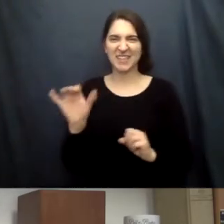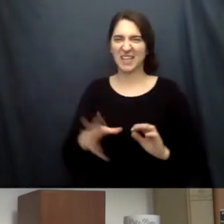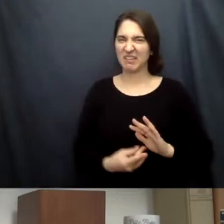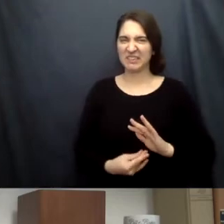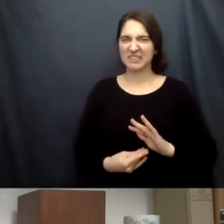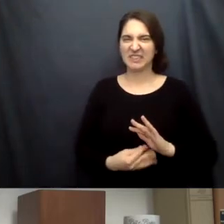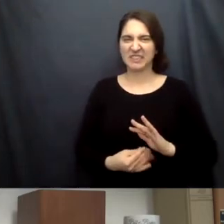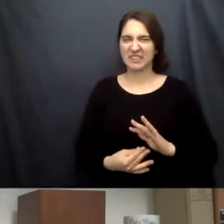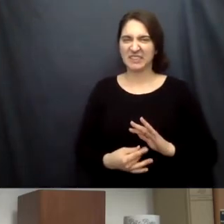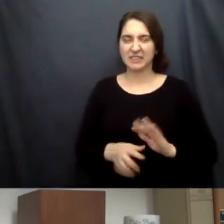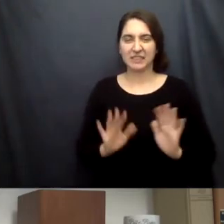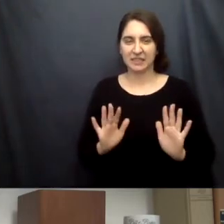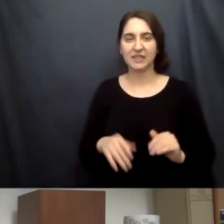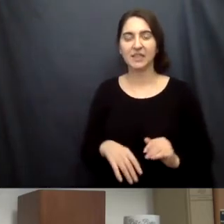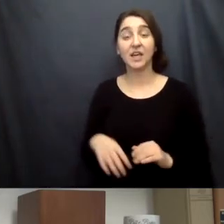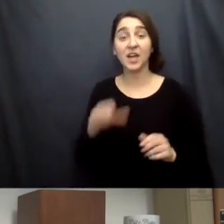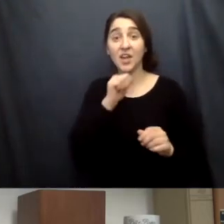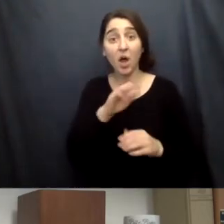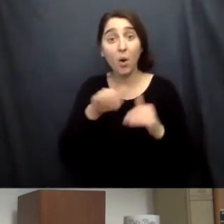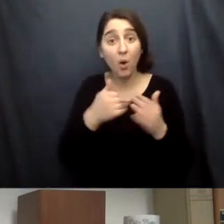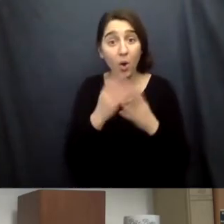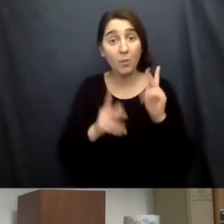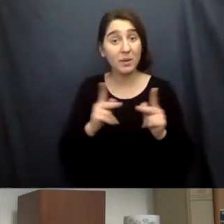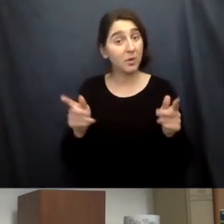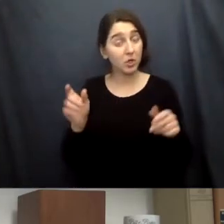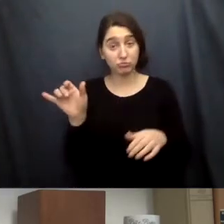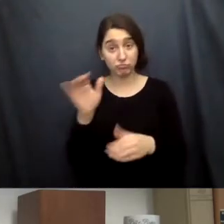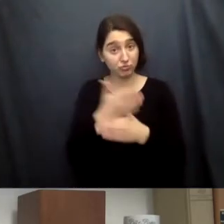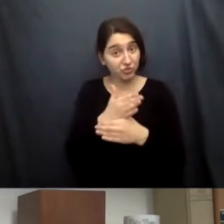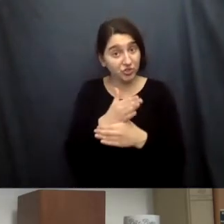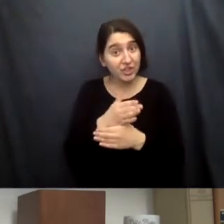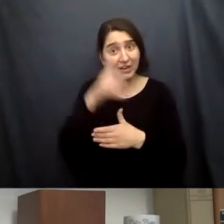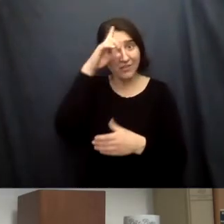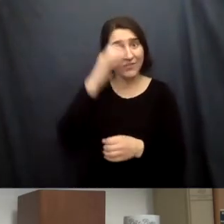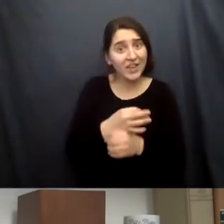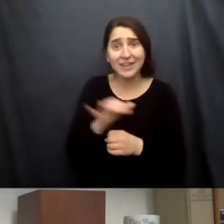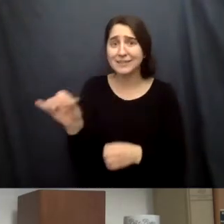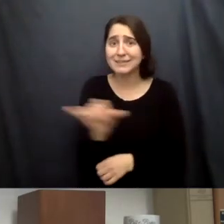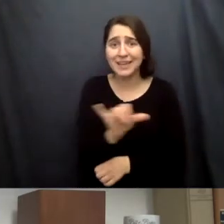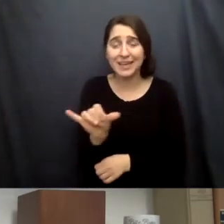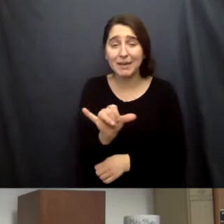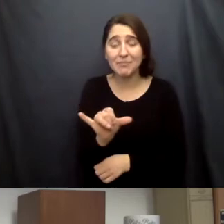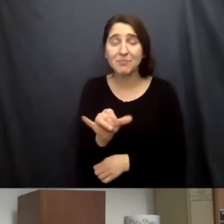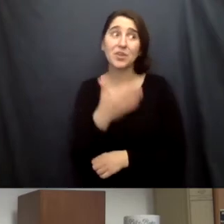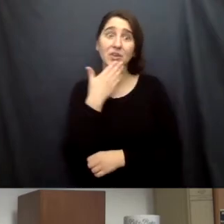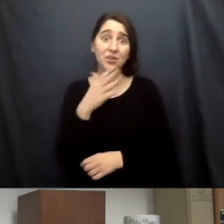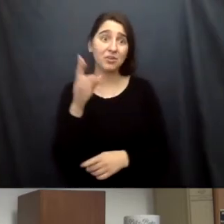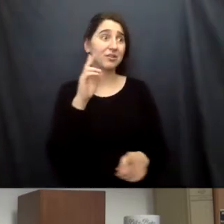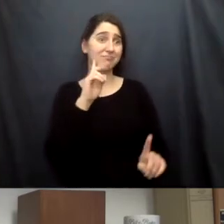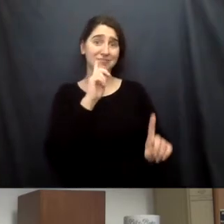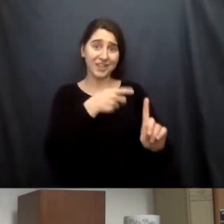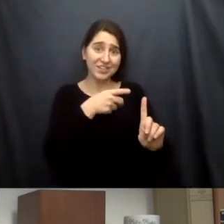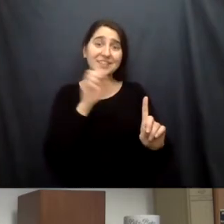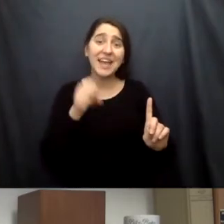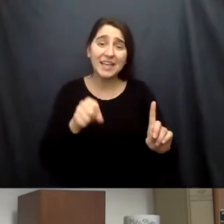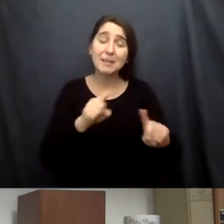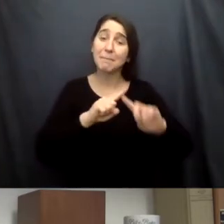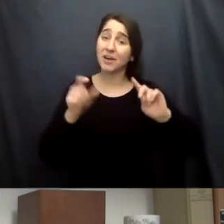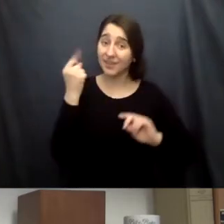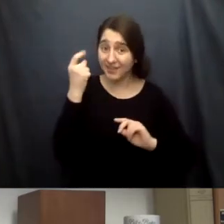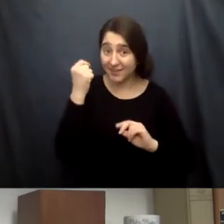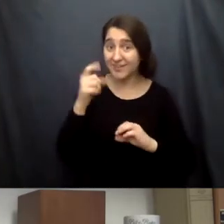Grace may be familiar to most Americans, not everyone shares the faith evangelized in it.